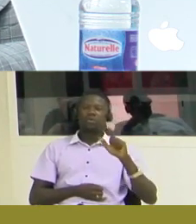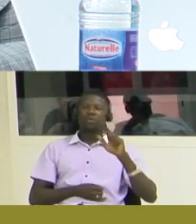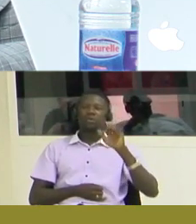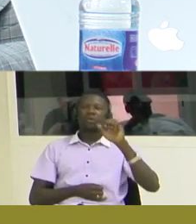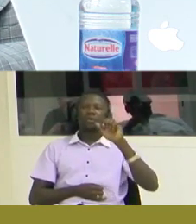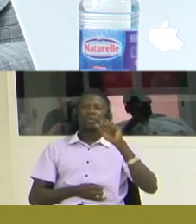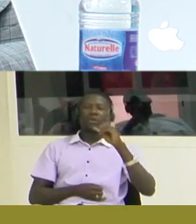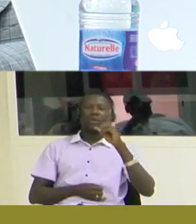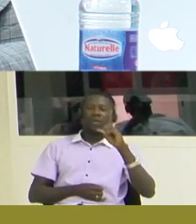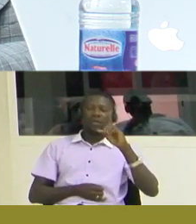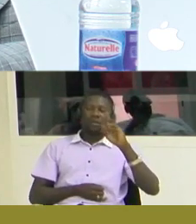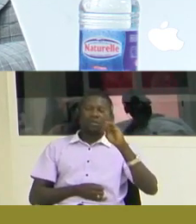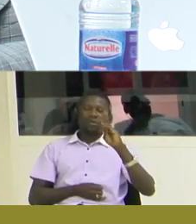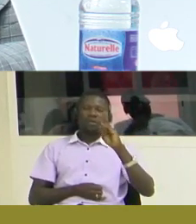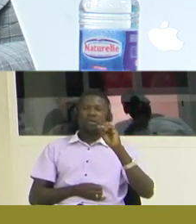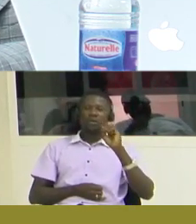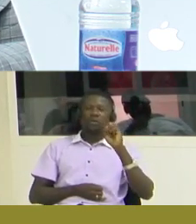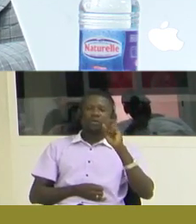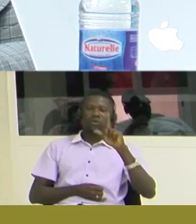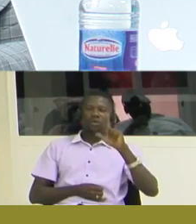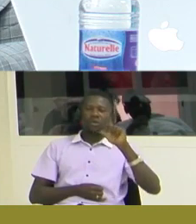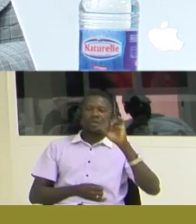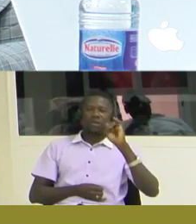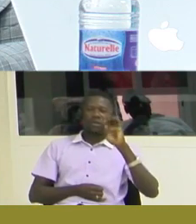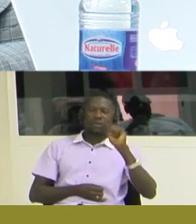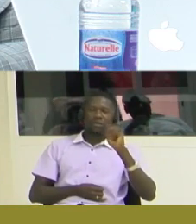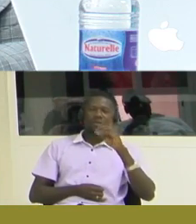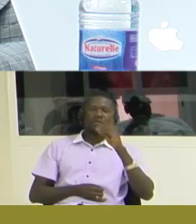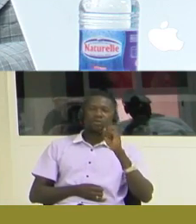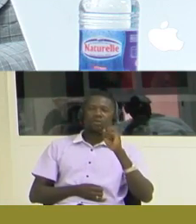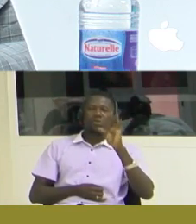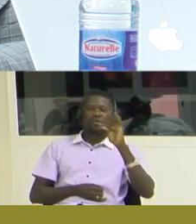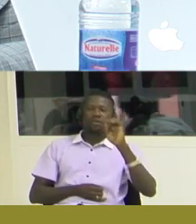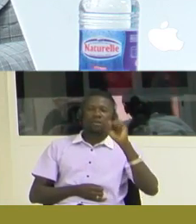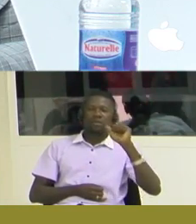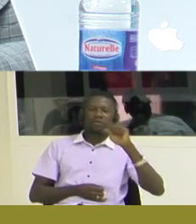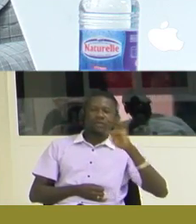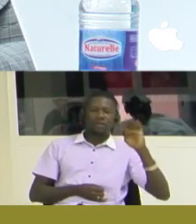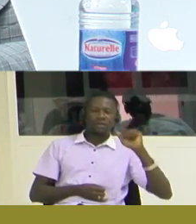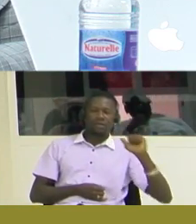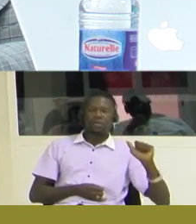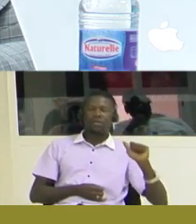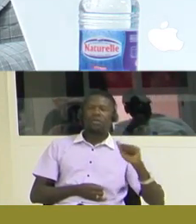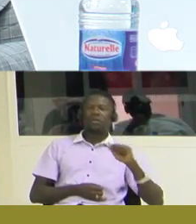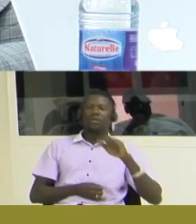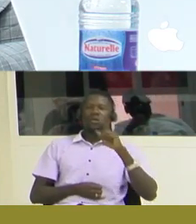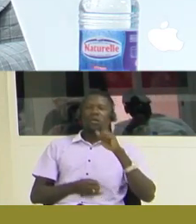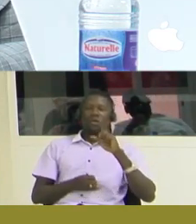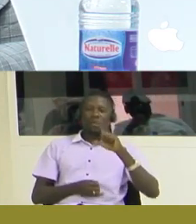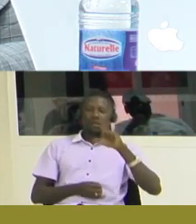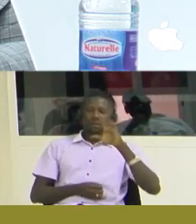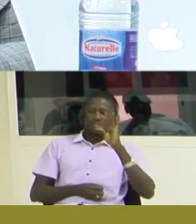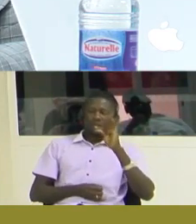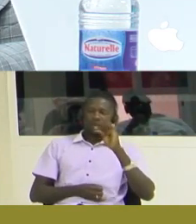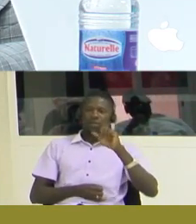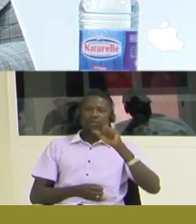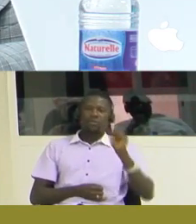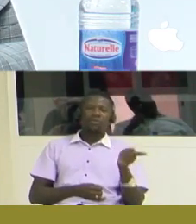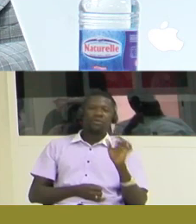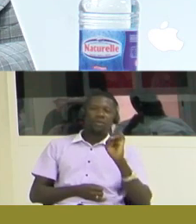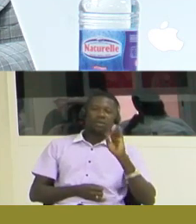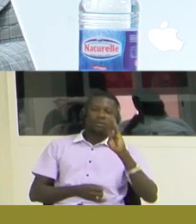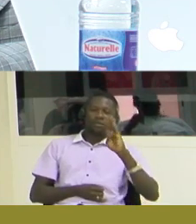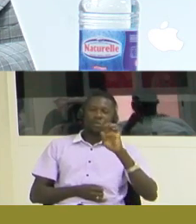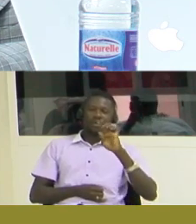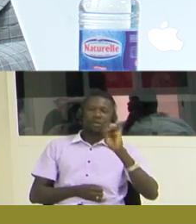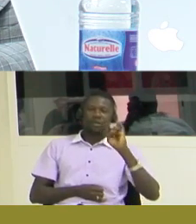paseo camera sergeant EMCC left turn and Jibreel say left hand and up to